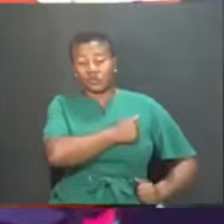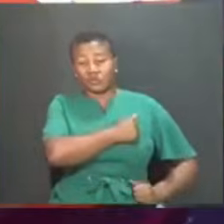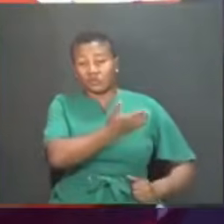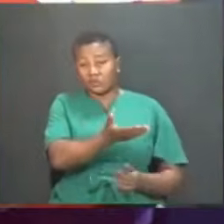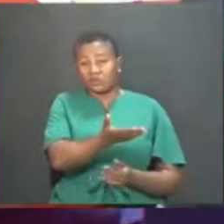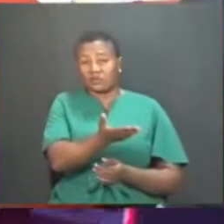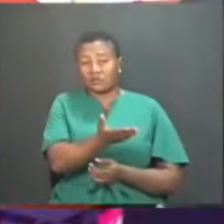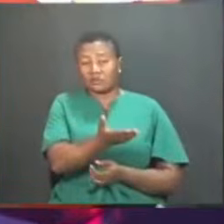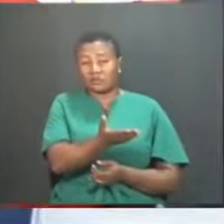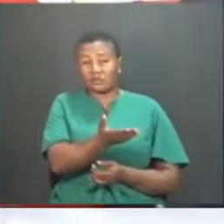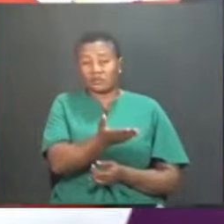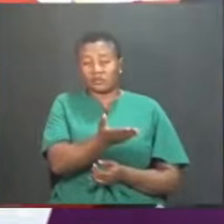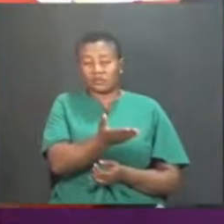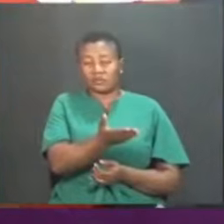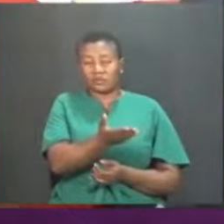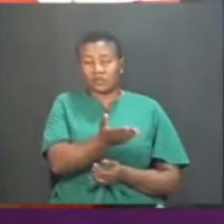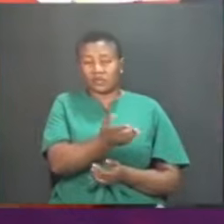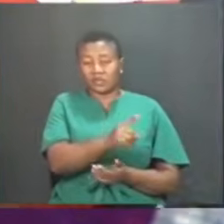This is an entity,